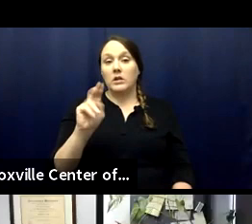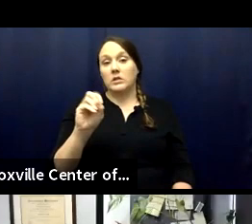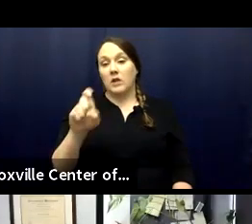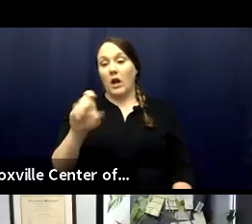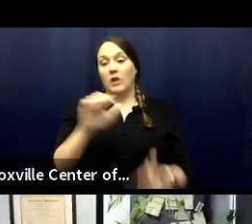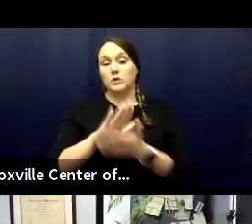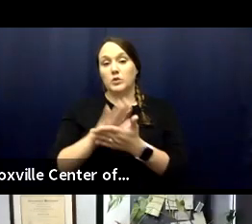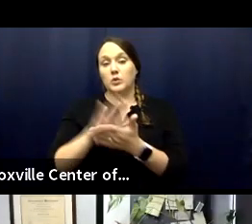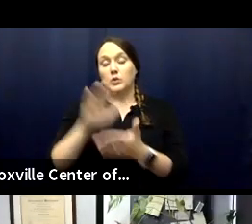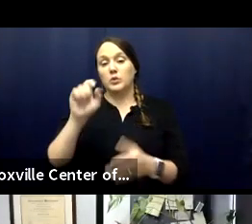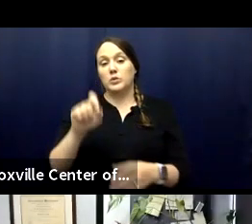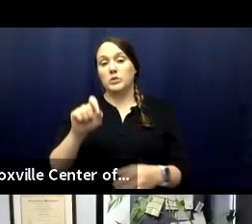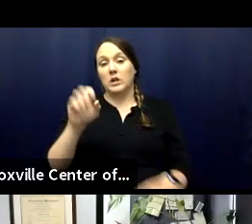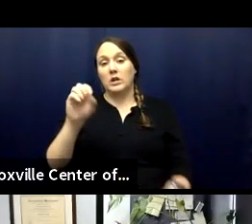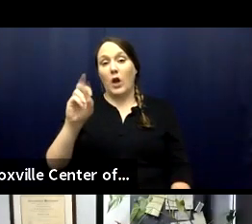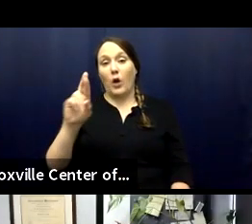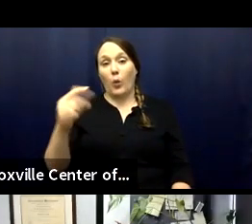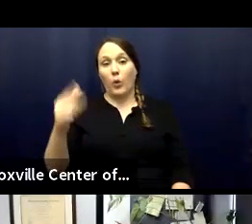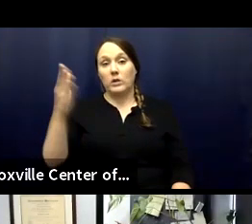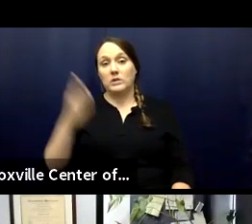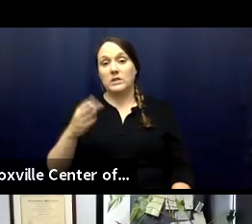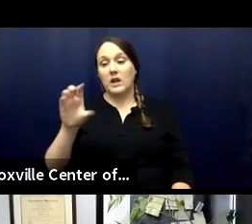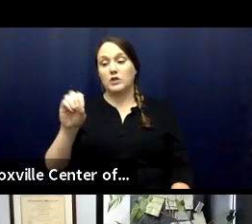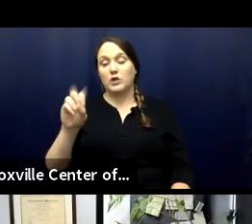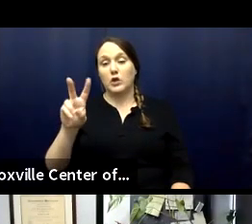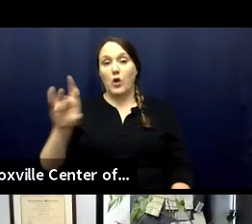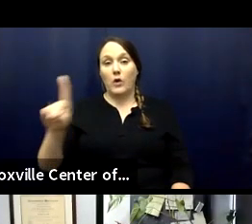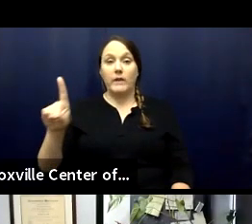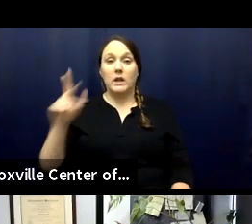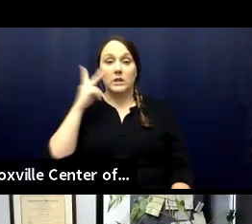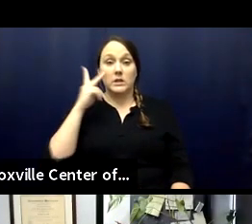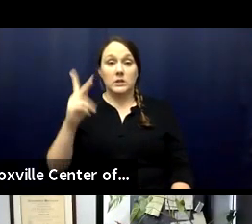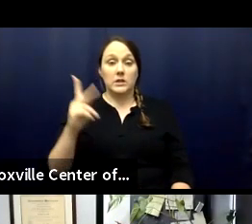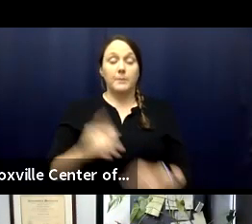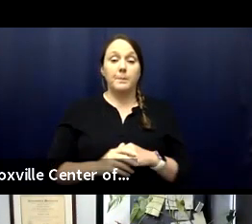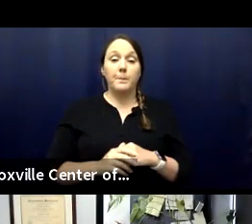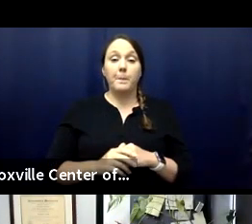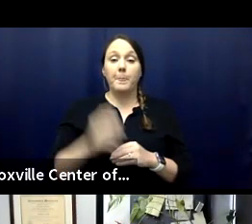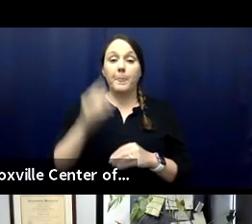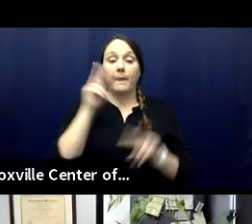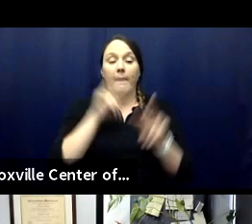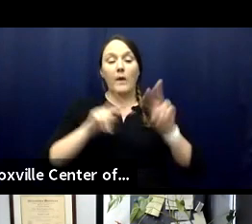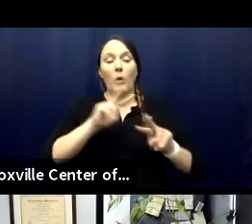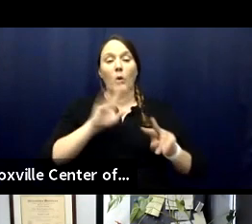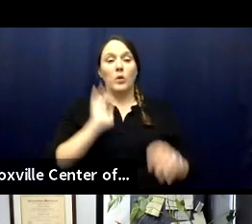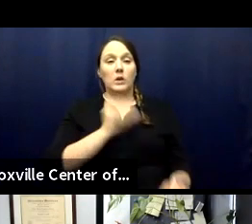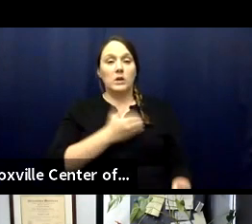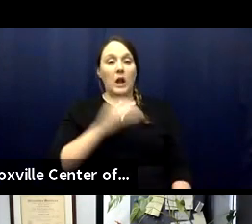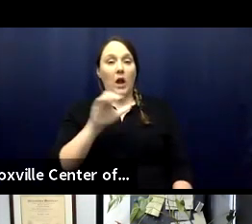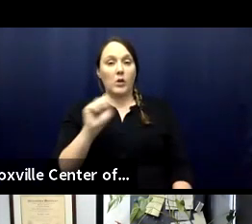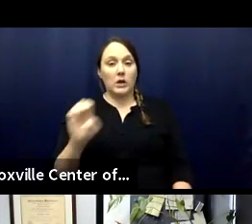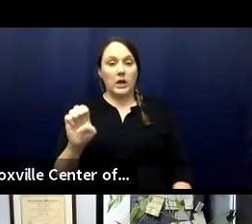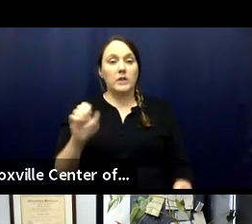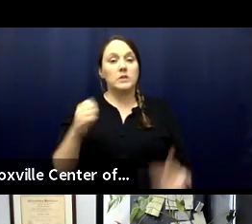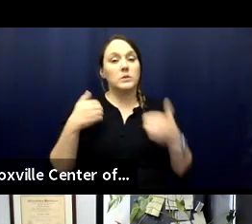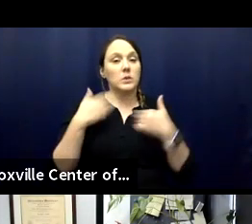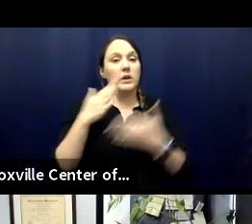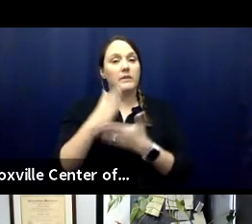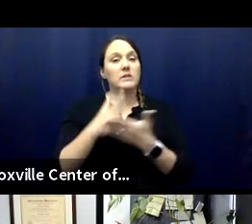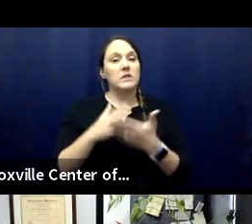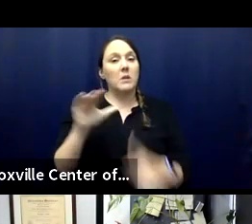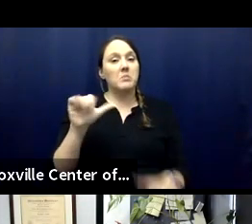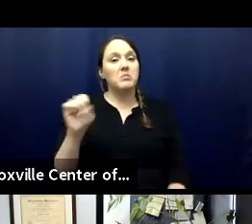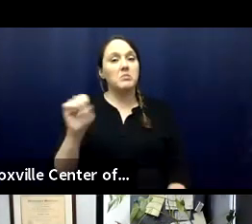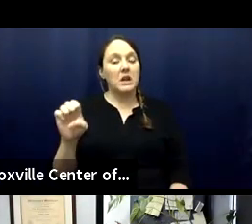to see that. So if you look at our cases, we do have some cases,